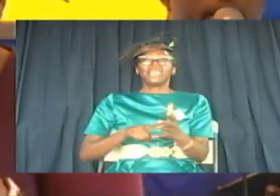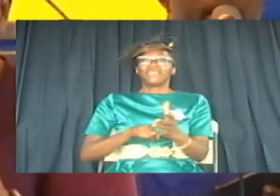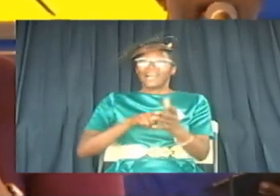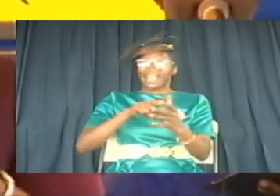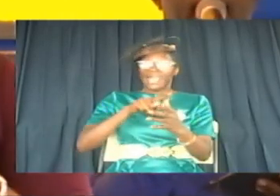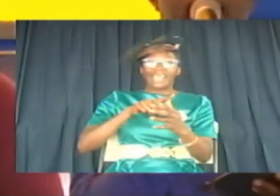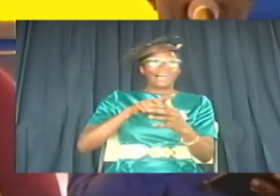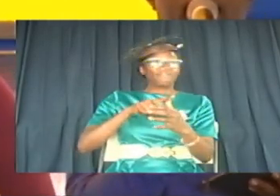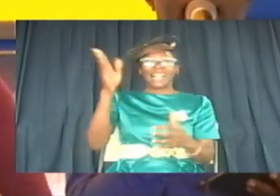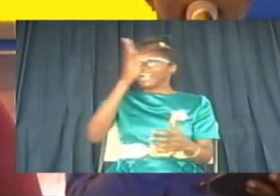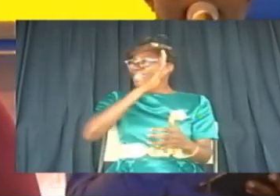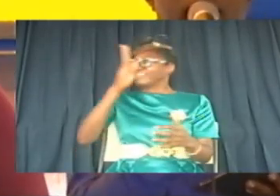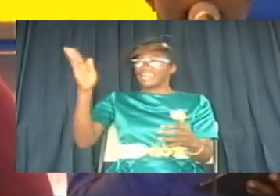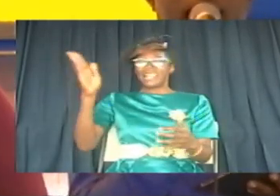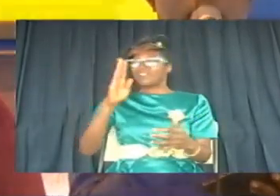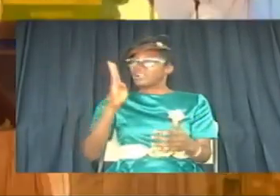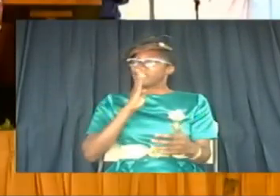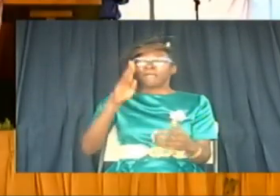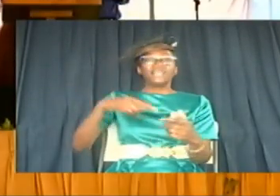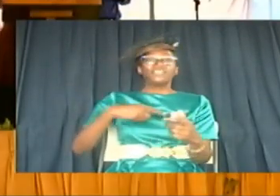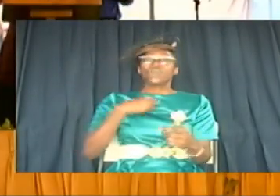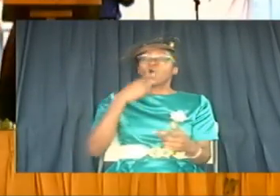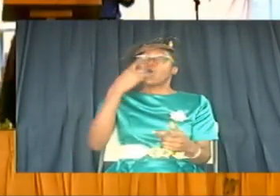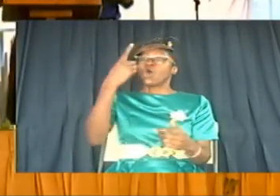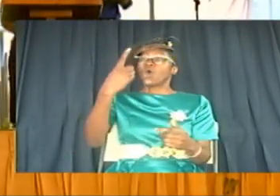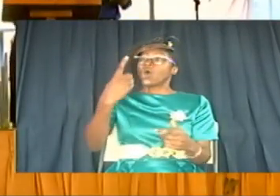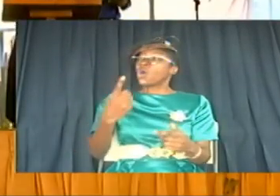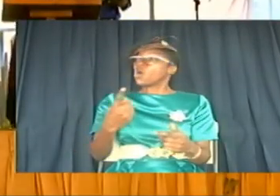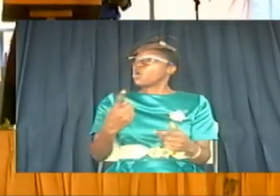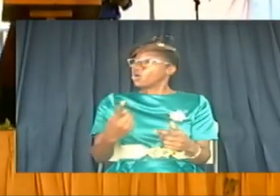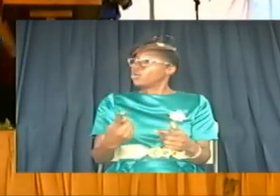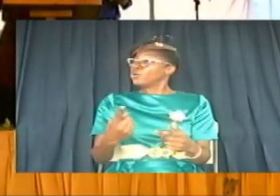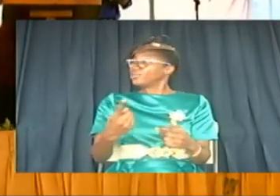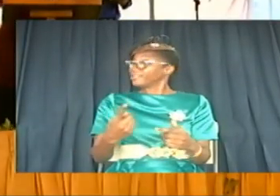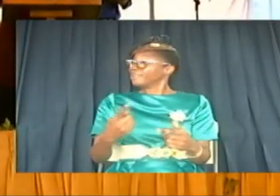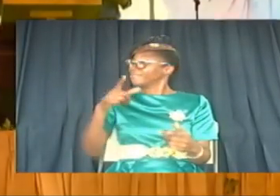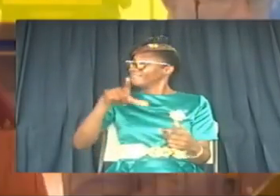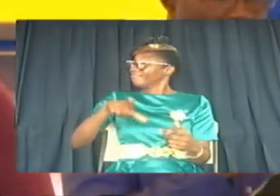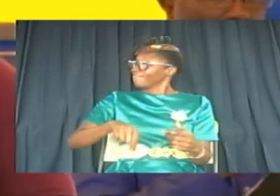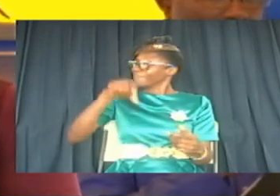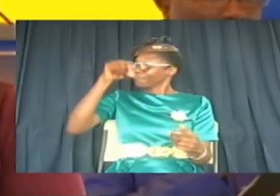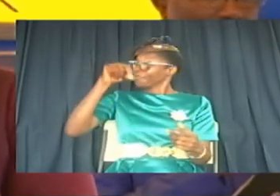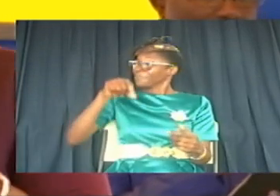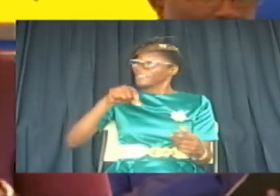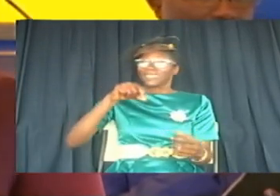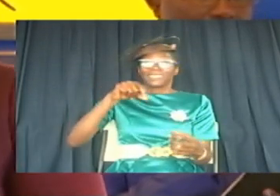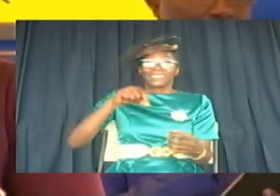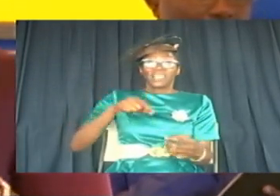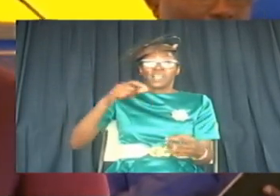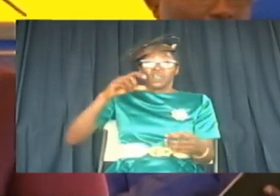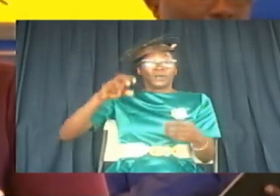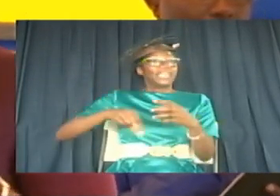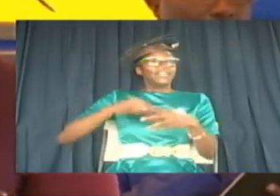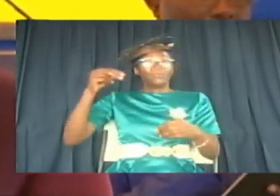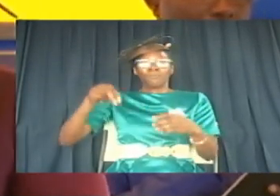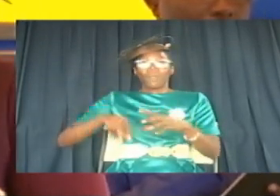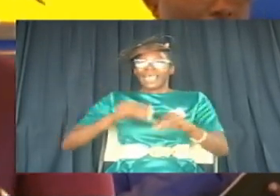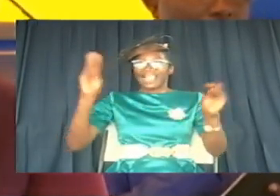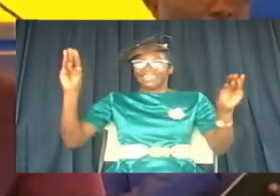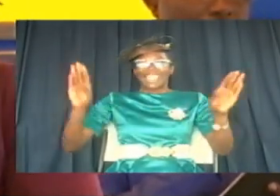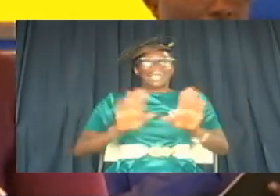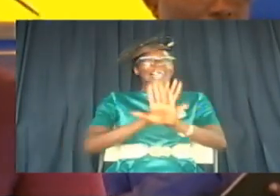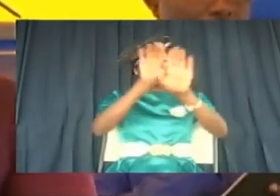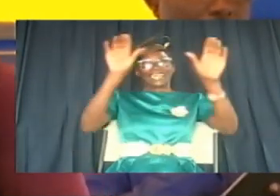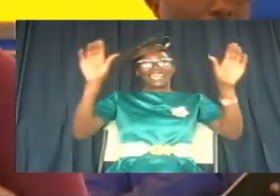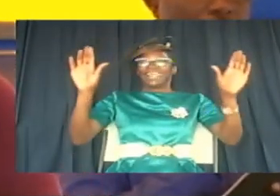glory that has never yet been told. I have found that hope so